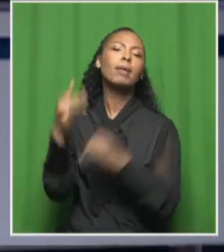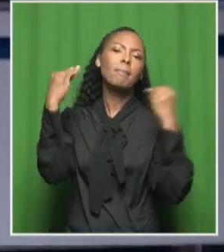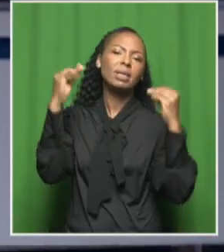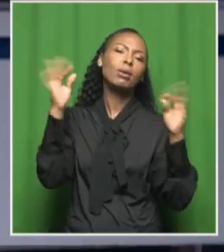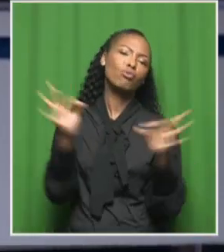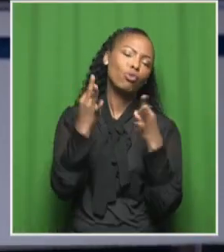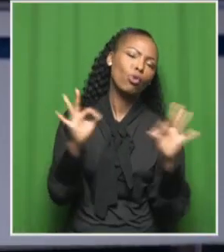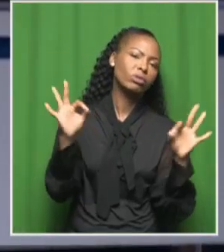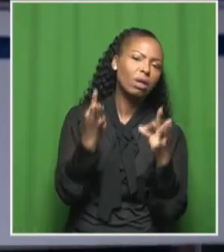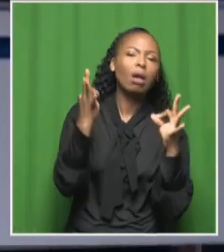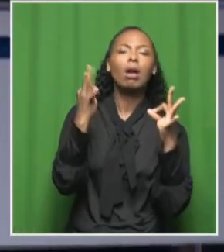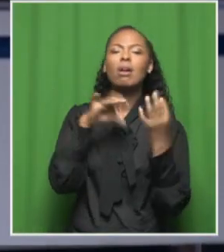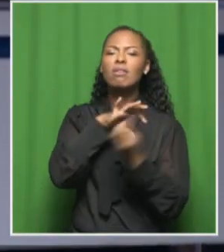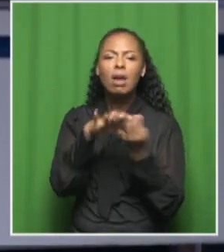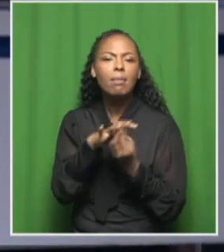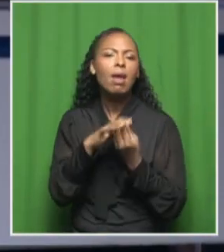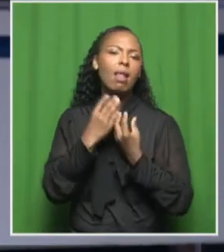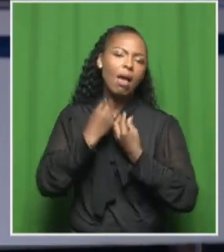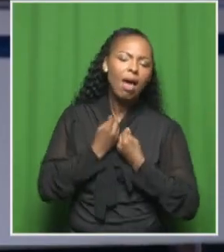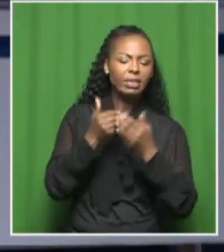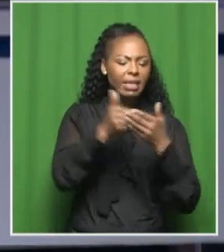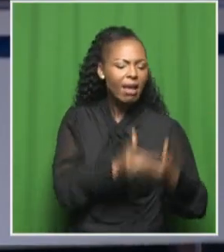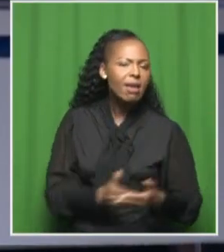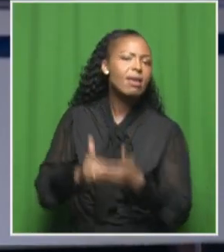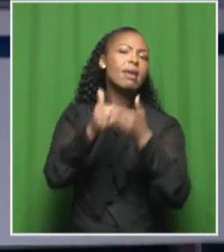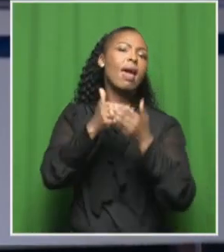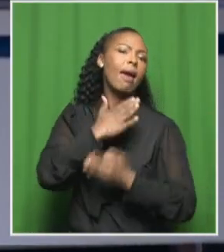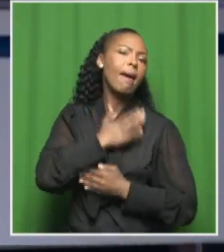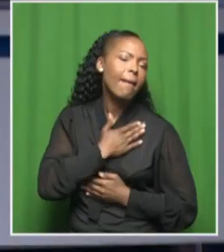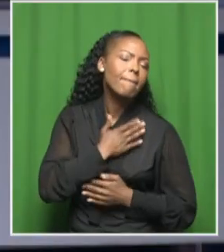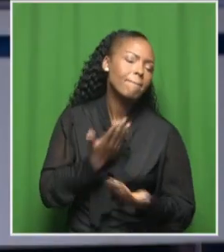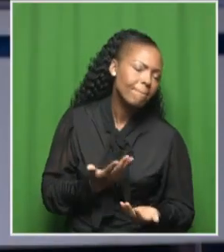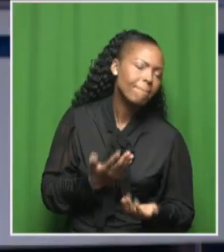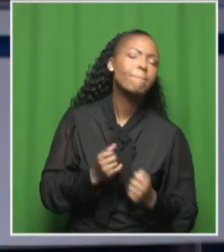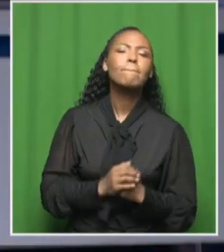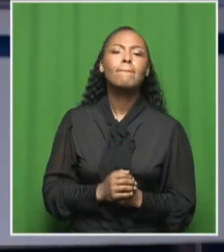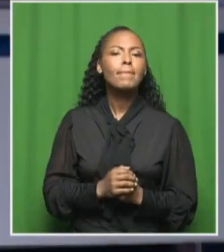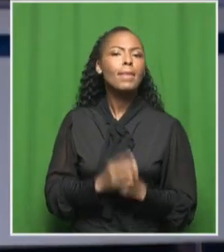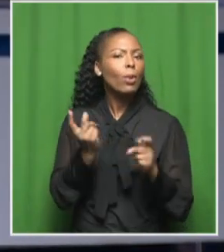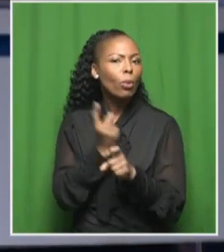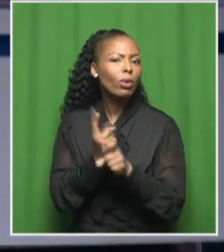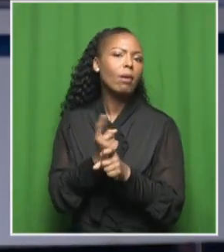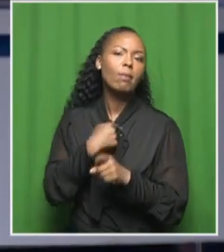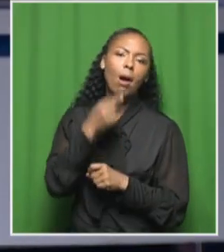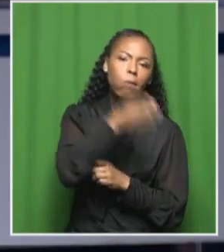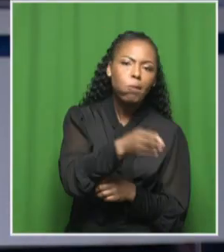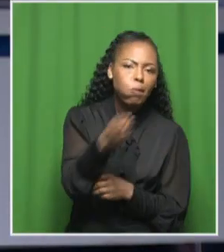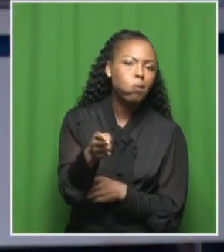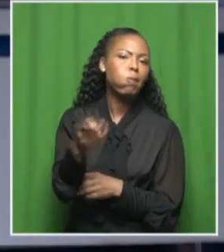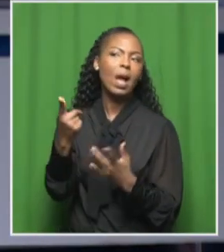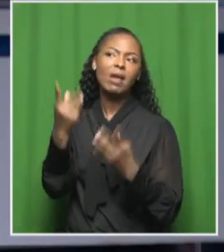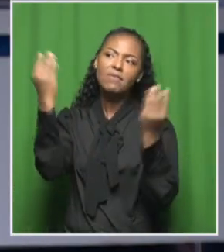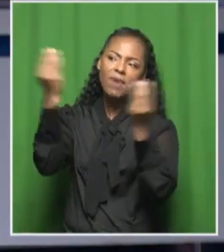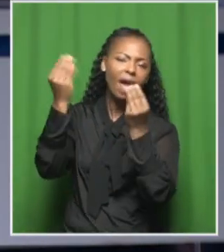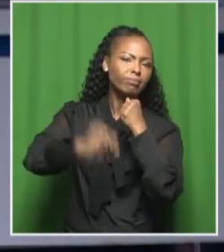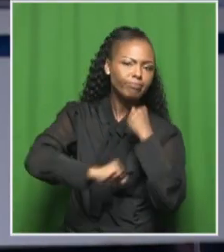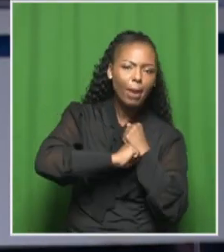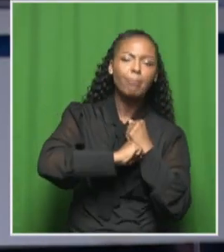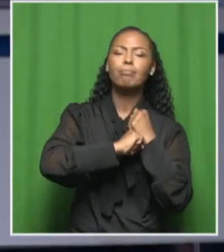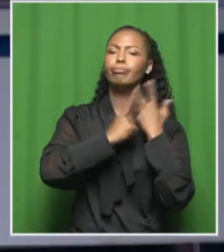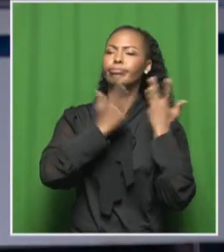take care of a great family. And listen, when I show up, I show out and my fans show out.